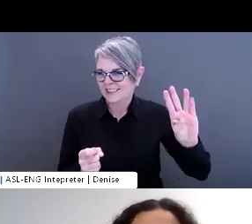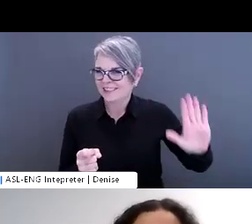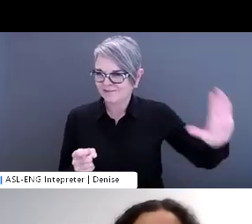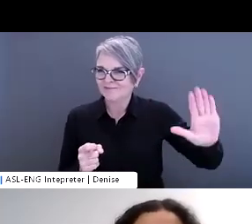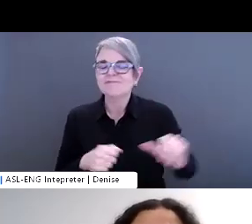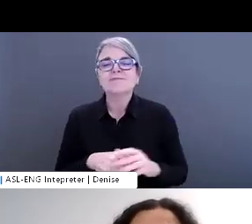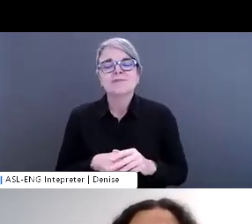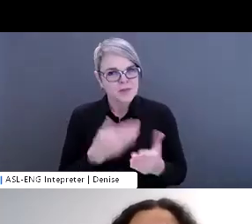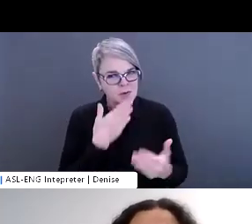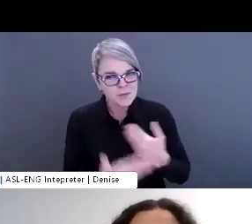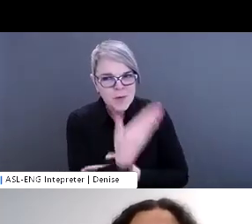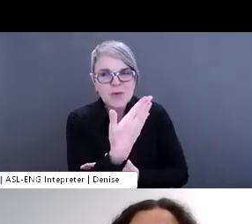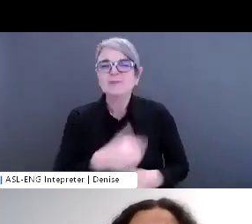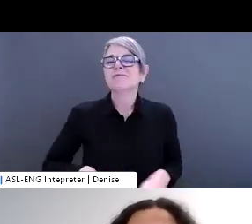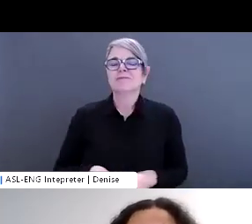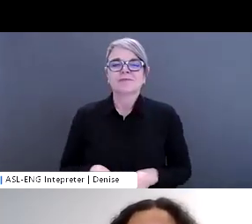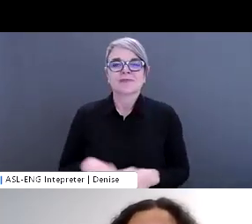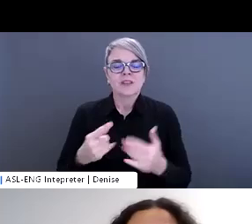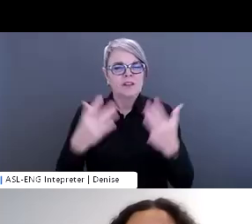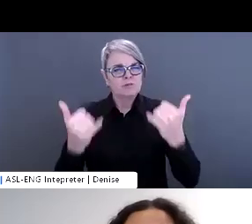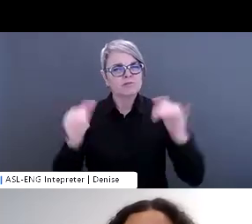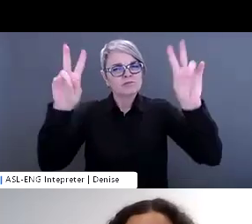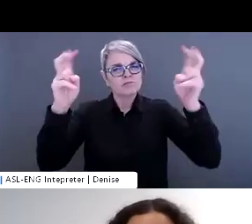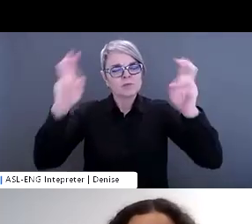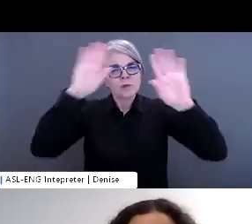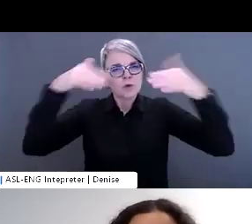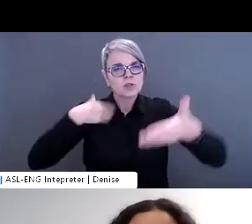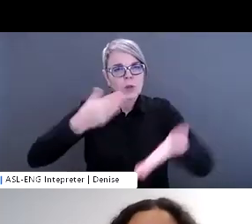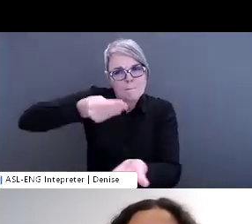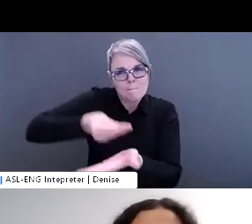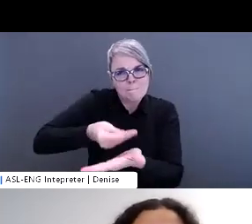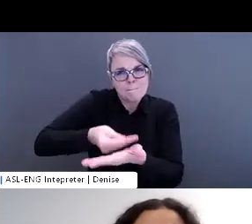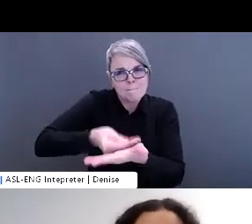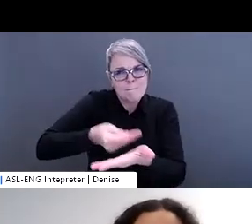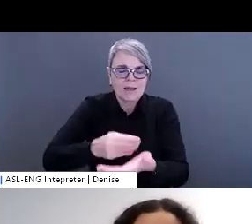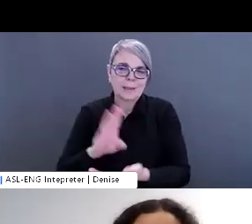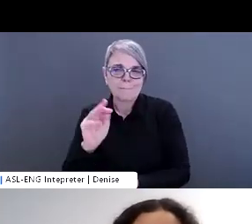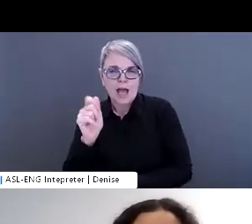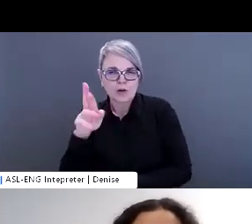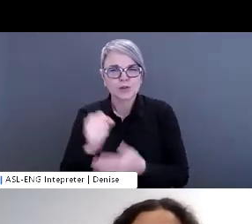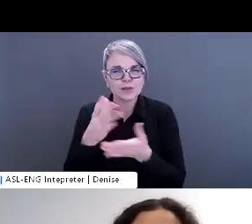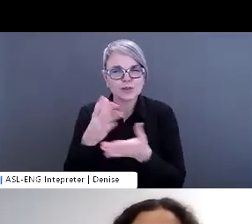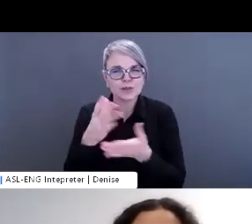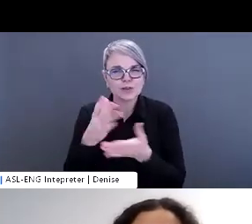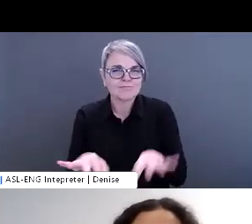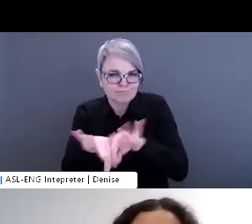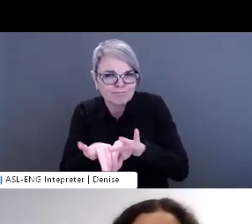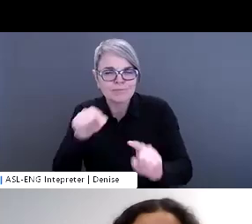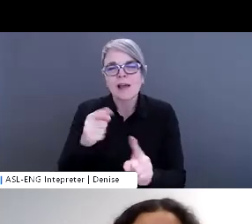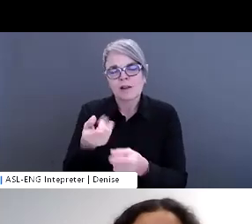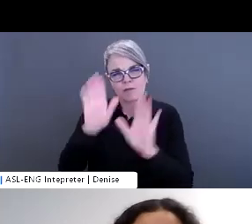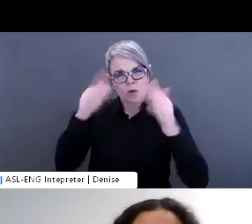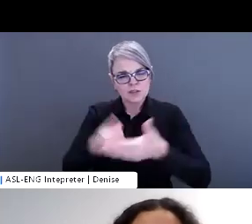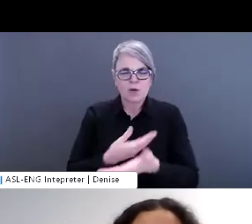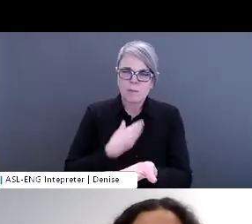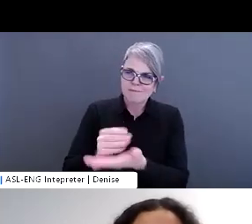speaking about money matters, and we're focusing on banking basics. As Rayanne mentioned, if there's questions along the